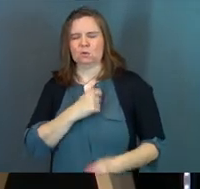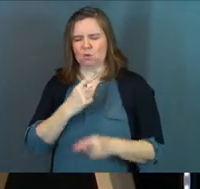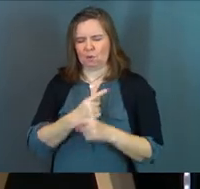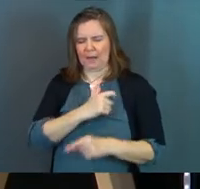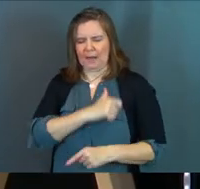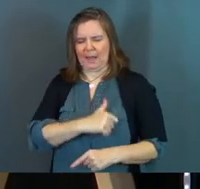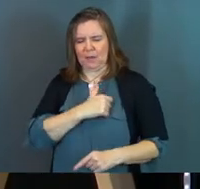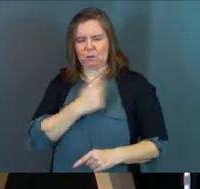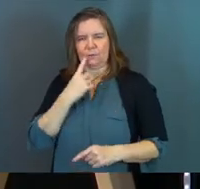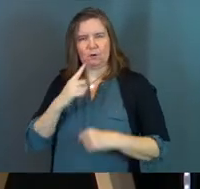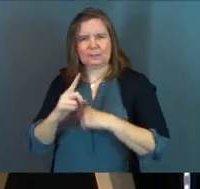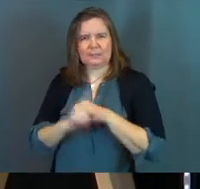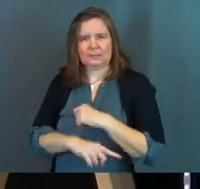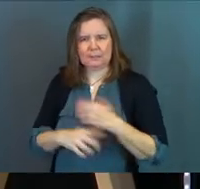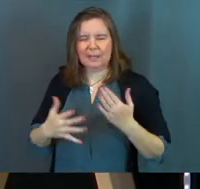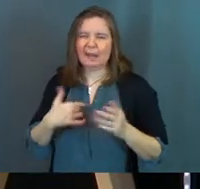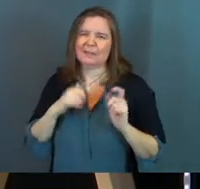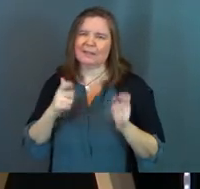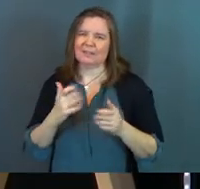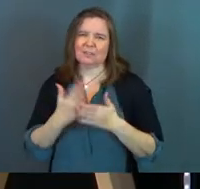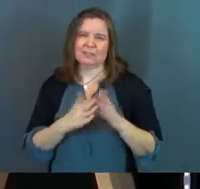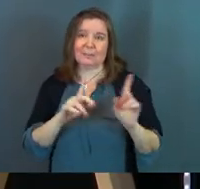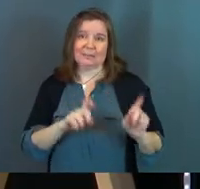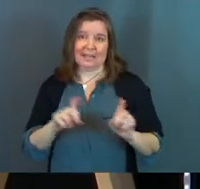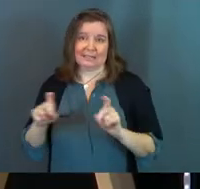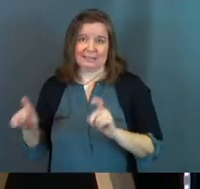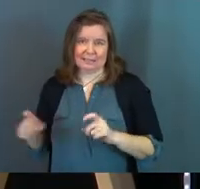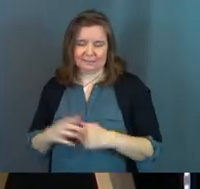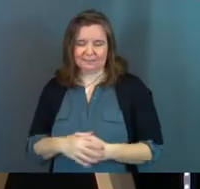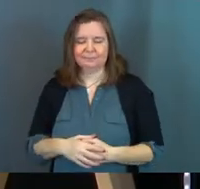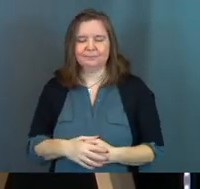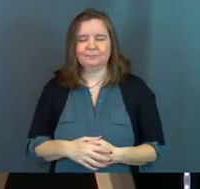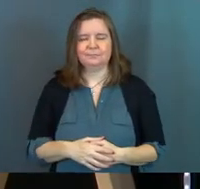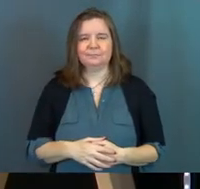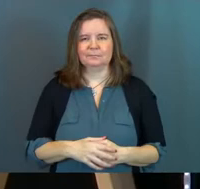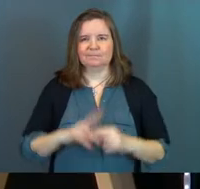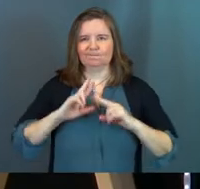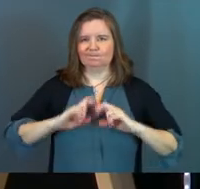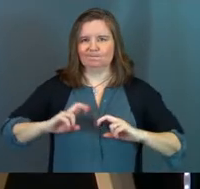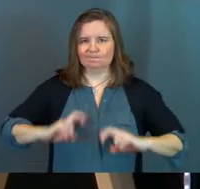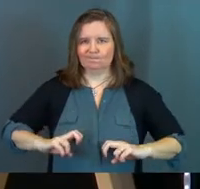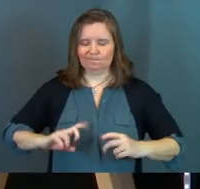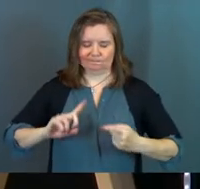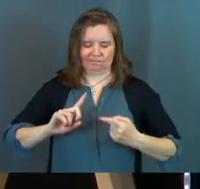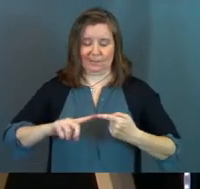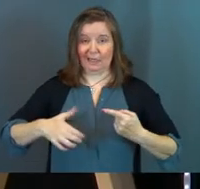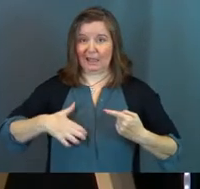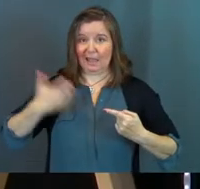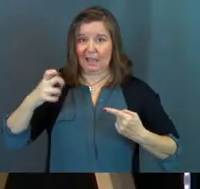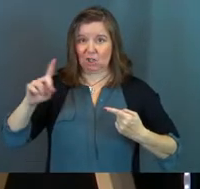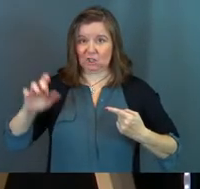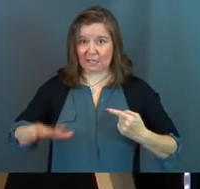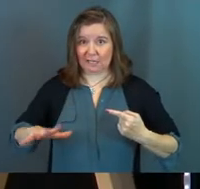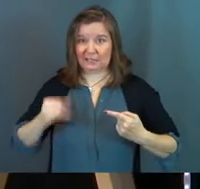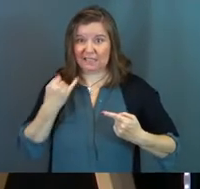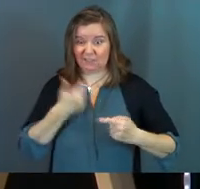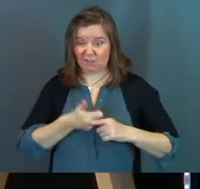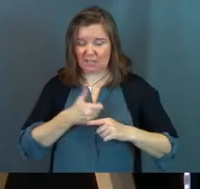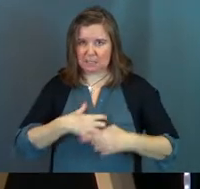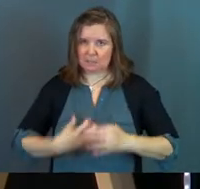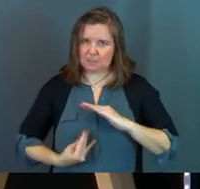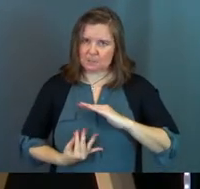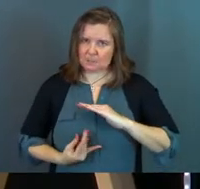right attitude to discipline in? I'm just going to give you some tests. The anger test is number one. If you're